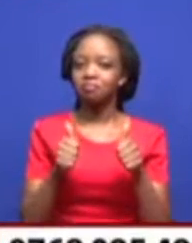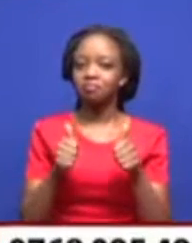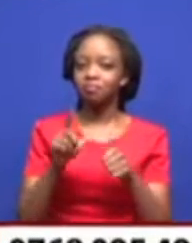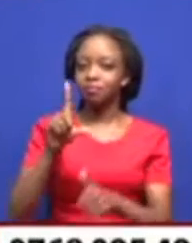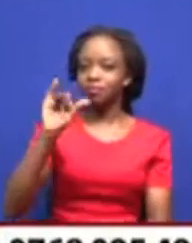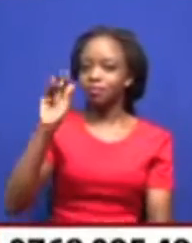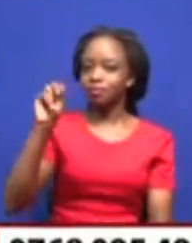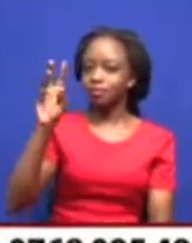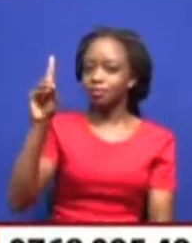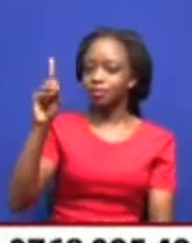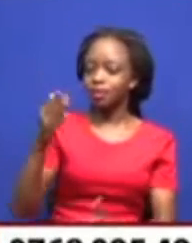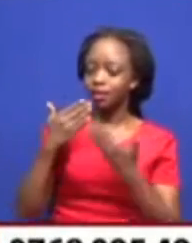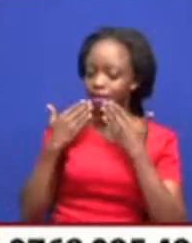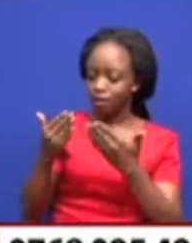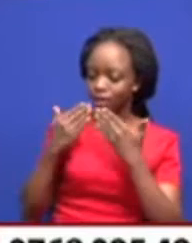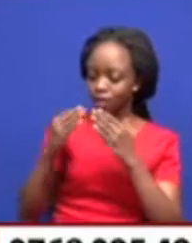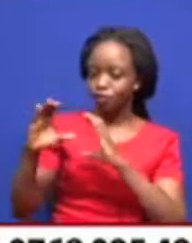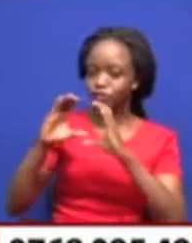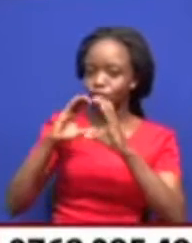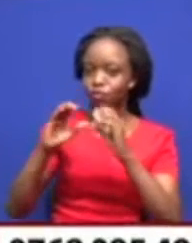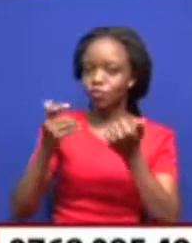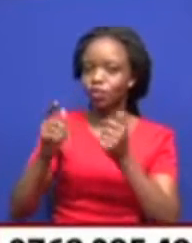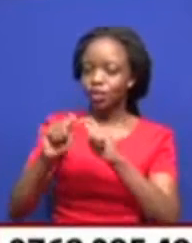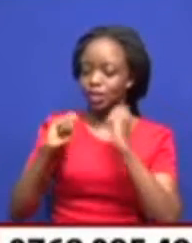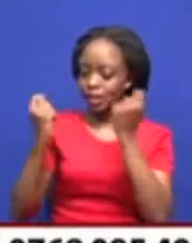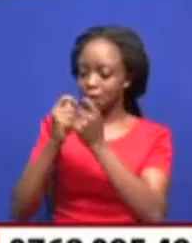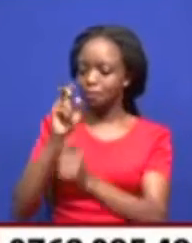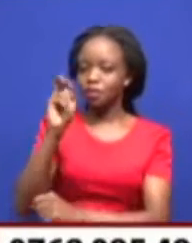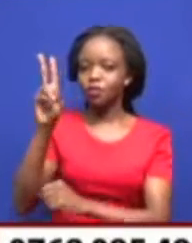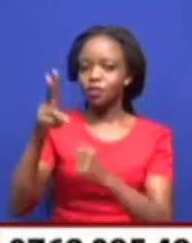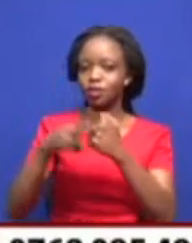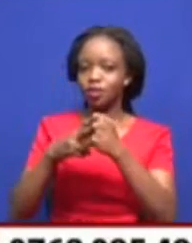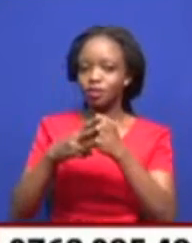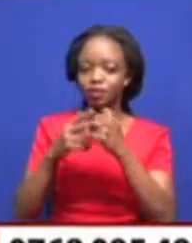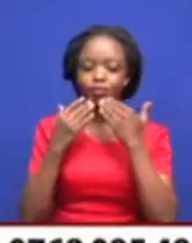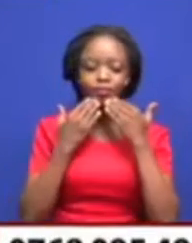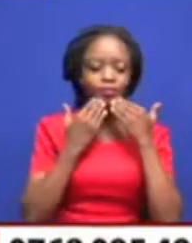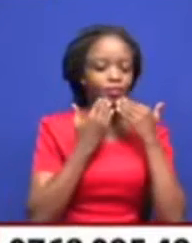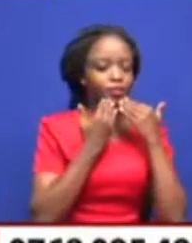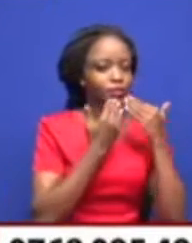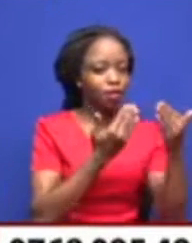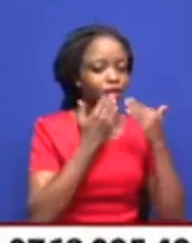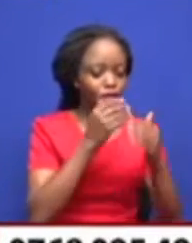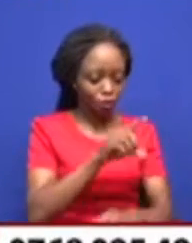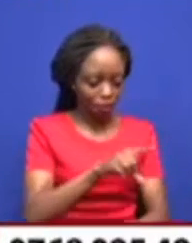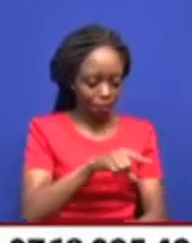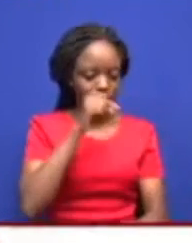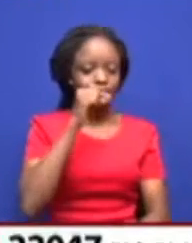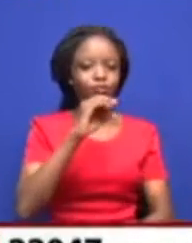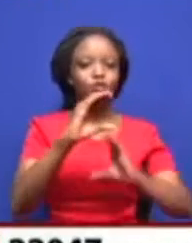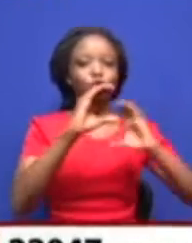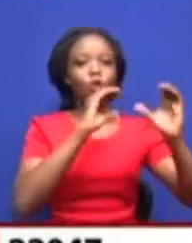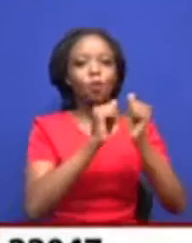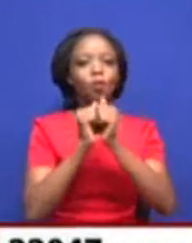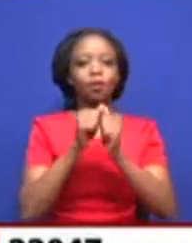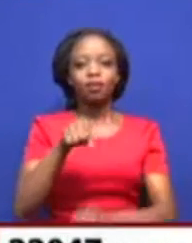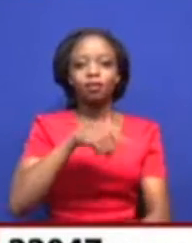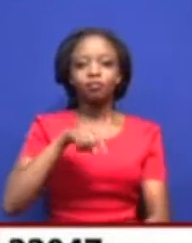for having me. You and the team at TV 47. Thank you for choosing to, of course, talk to us